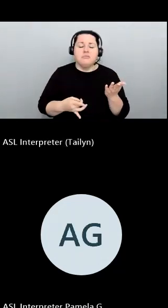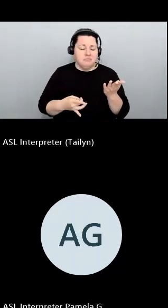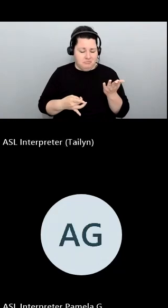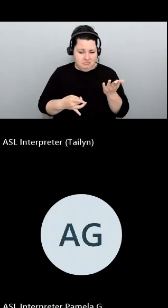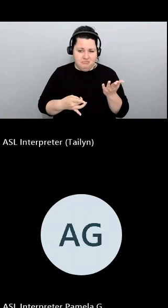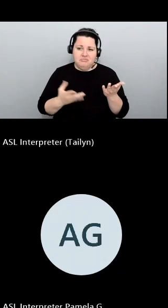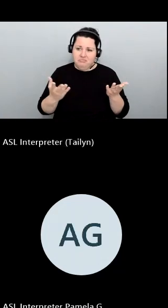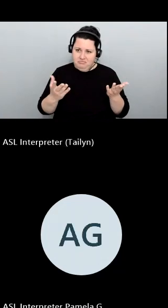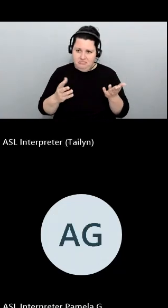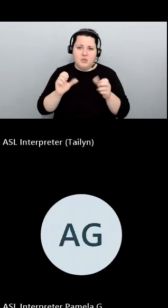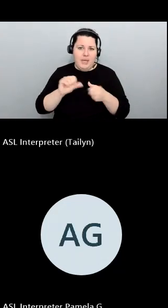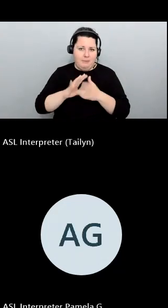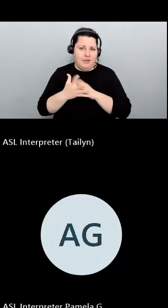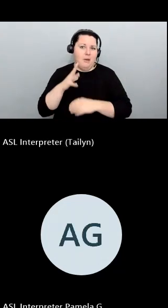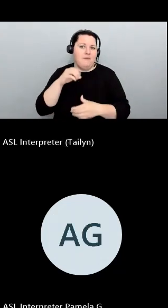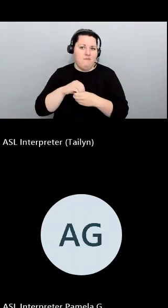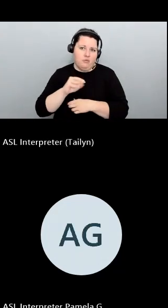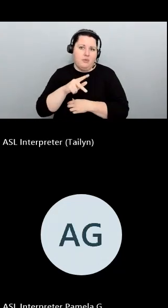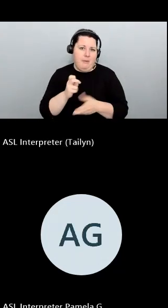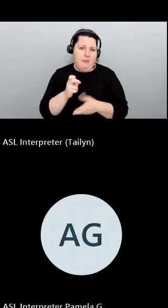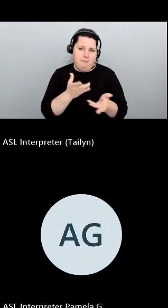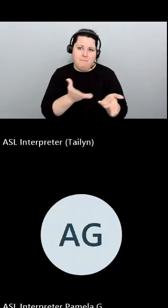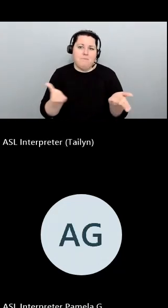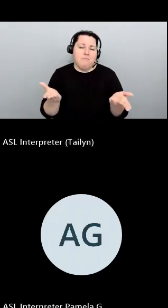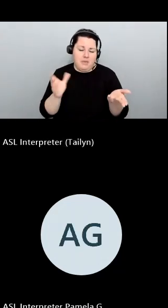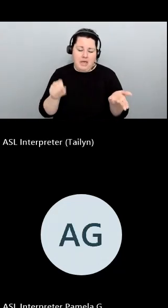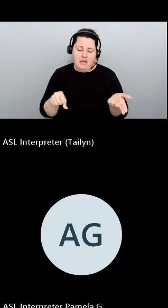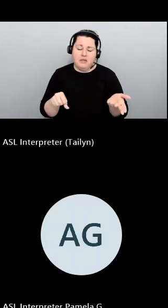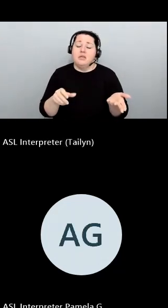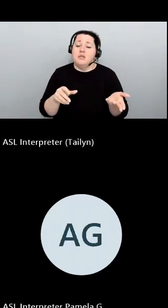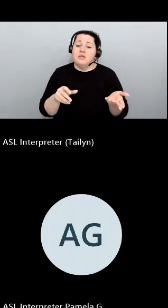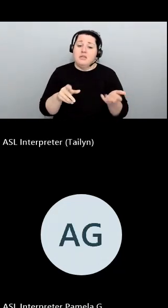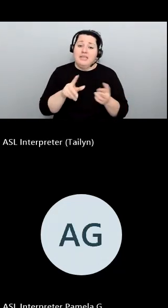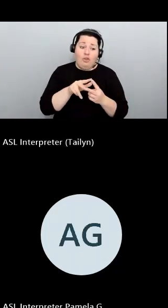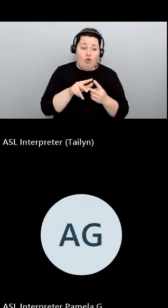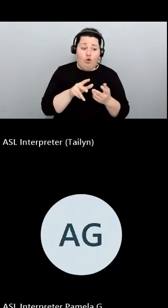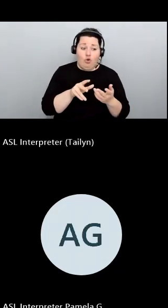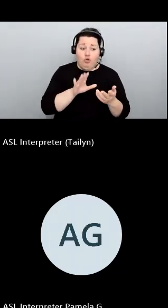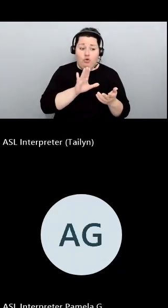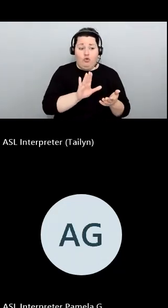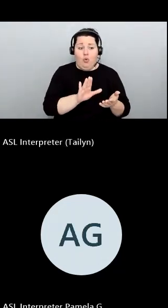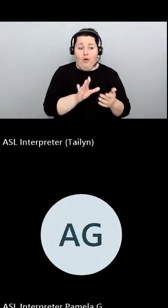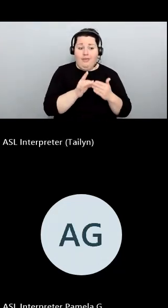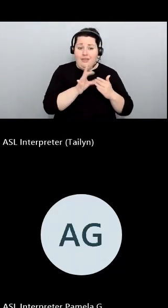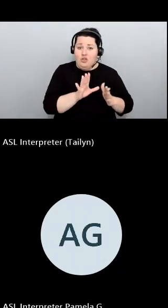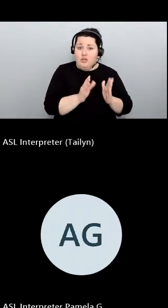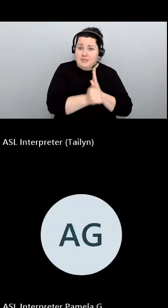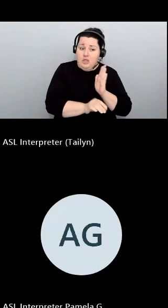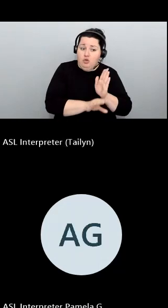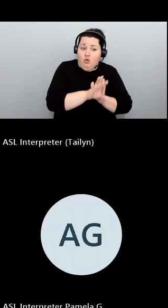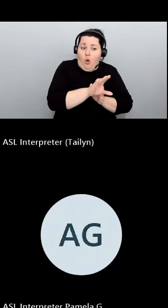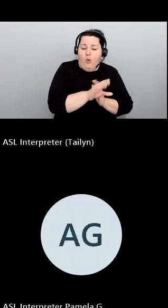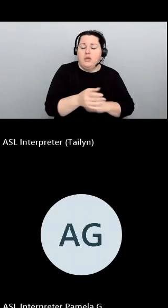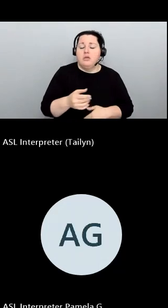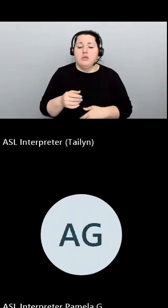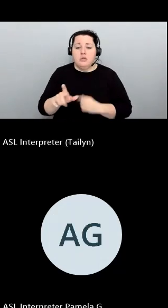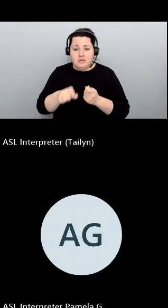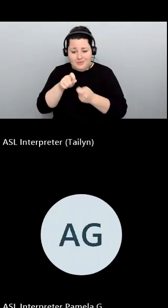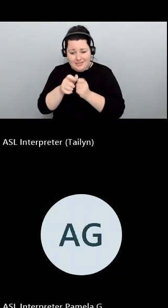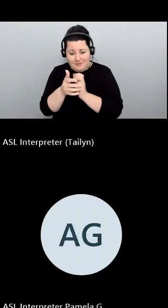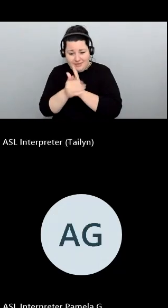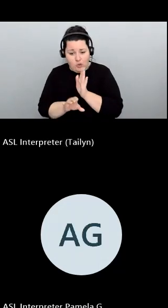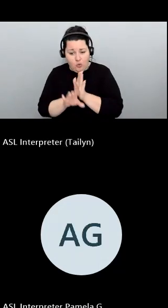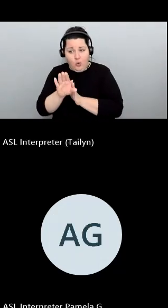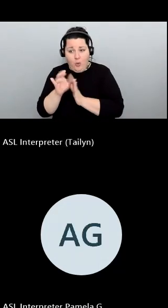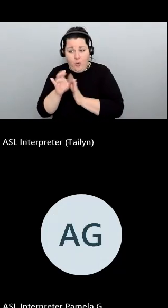be involved with MAPE. And it can either be so that you're growing your leadership skills or growing a particular skill that you would